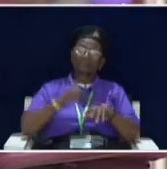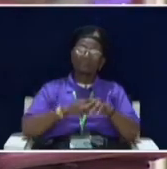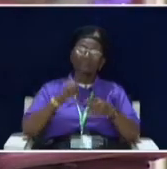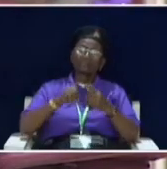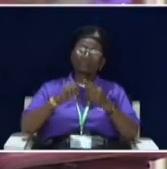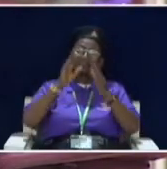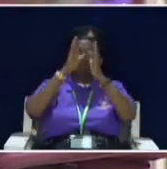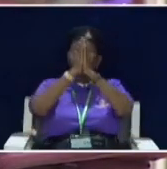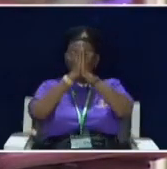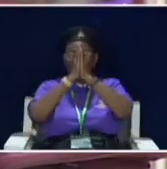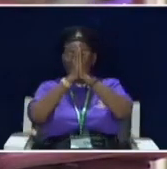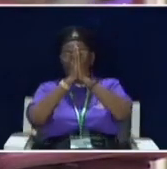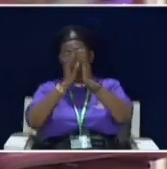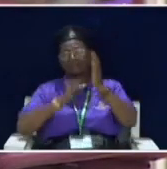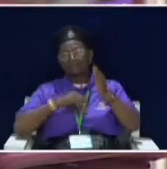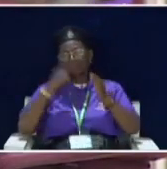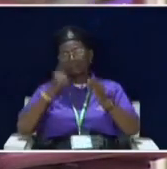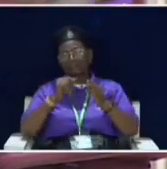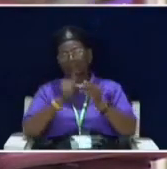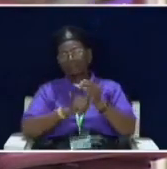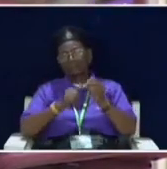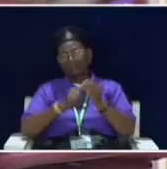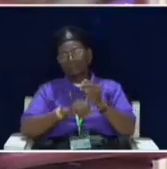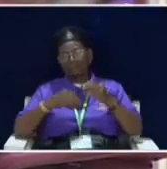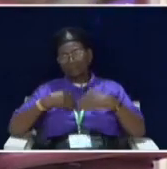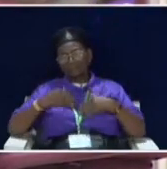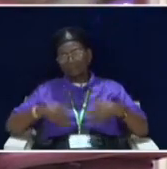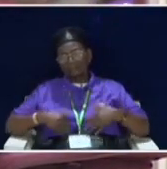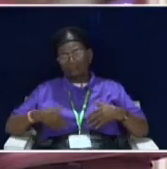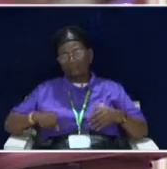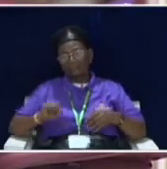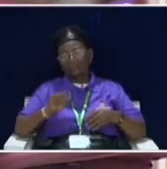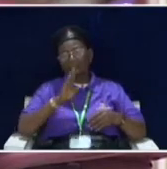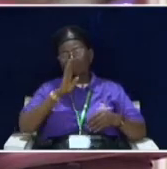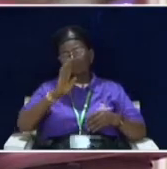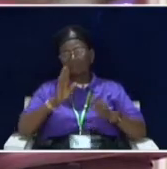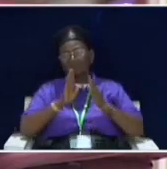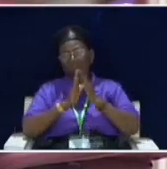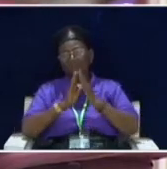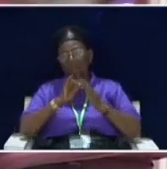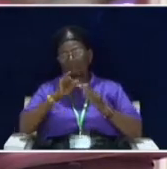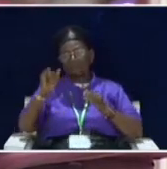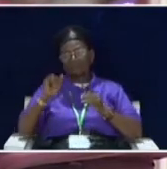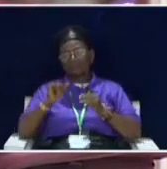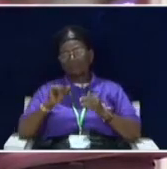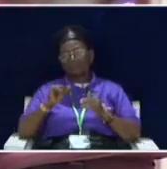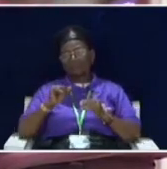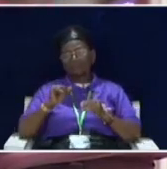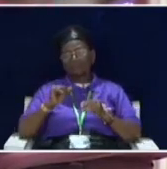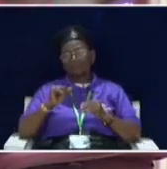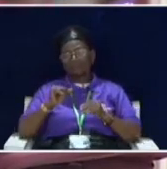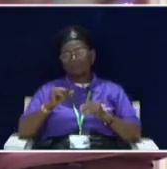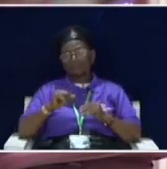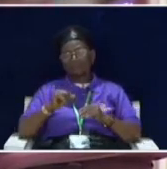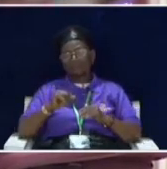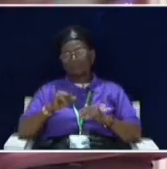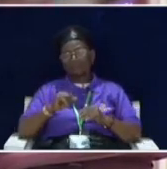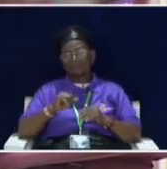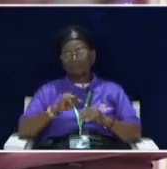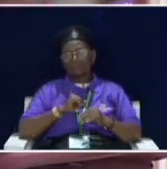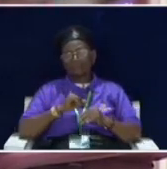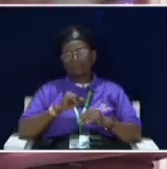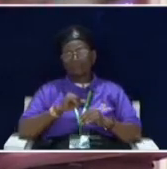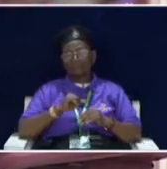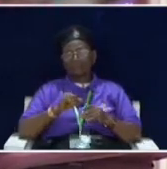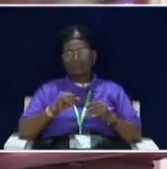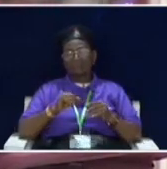lati gbadura. And I said everybody should be praying to God. Mo si ni ki gbogbo eyan ma gbadura. So I closed my eyes too because I need